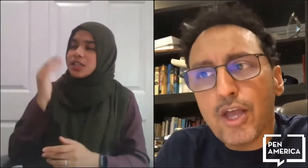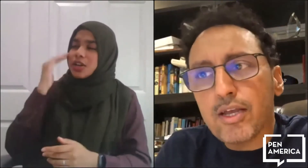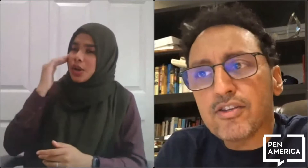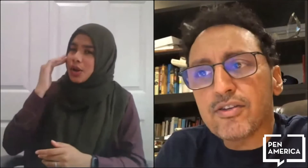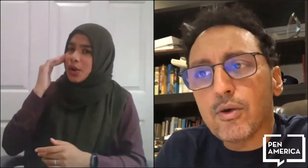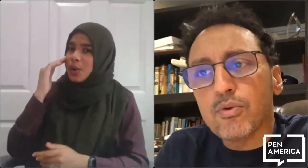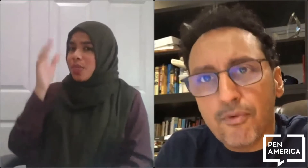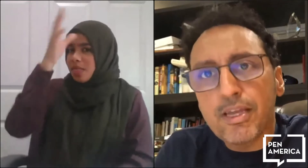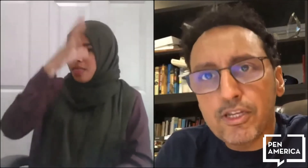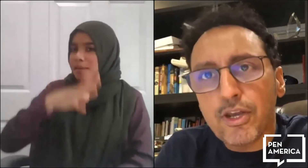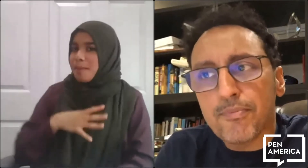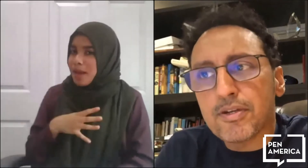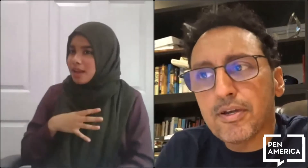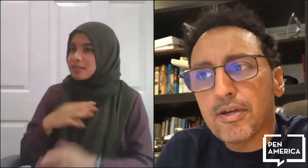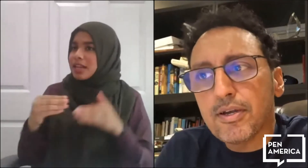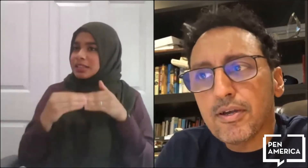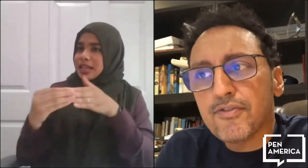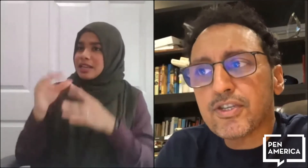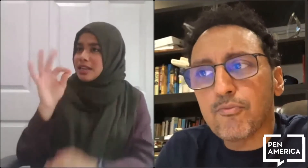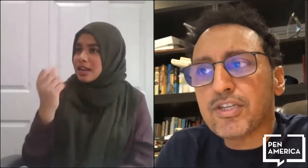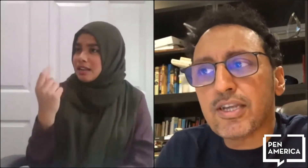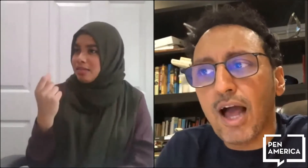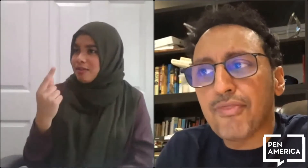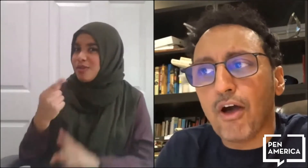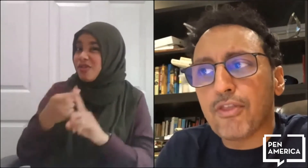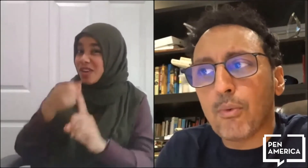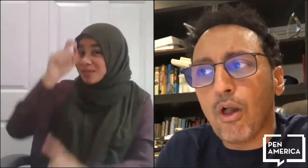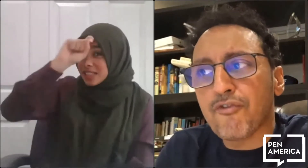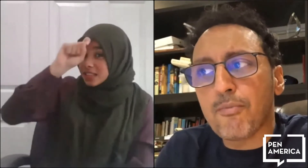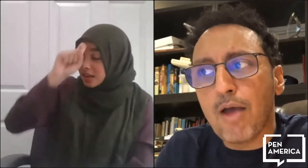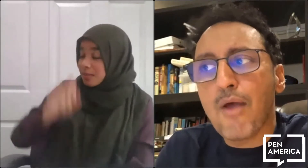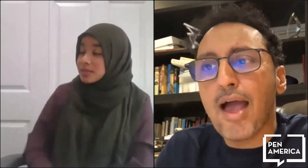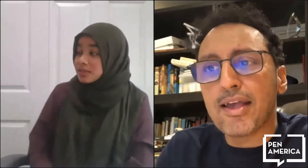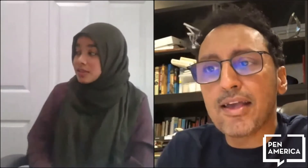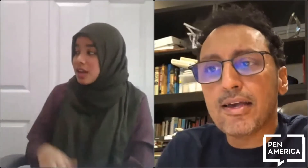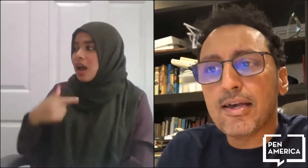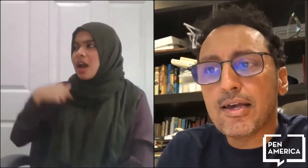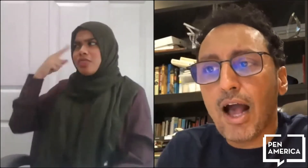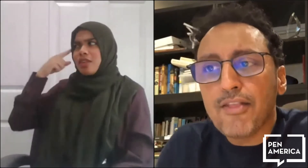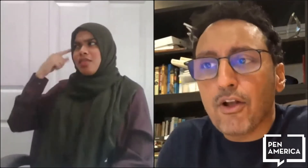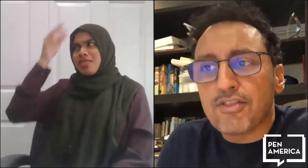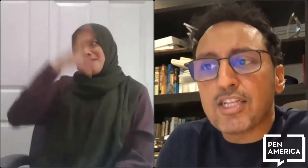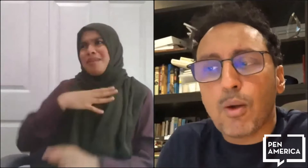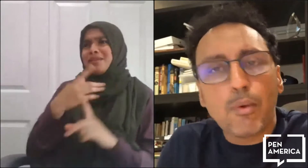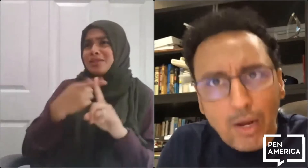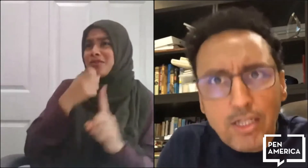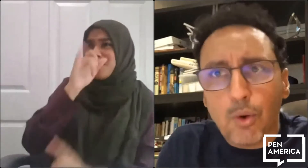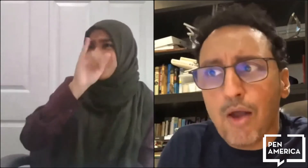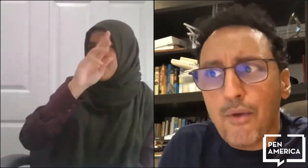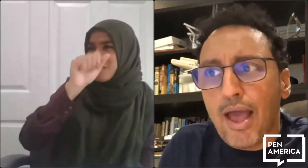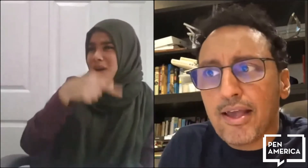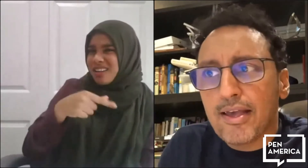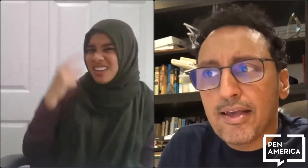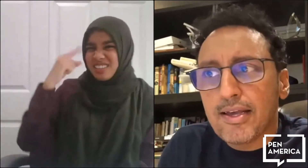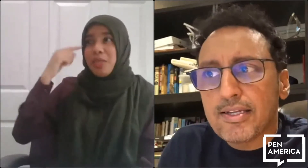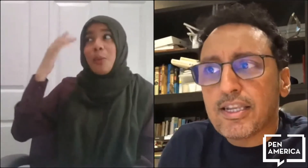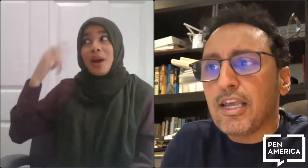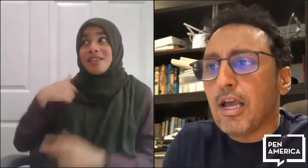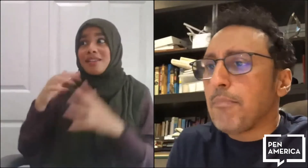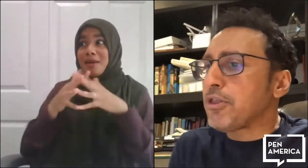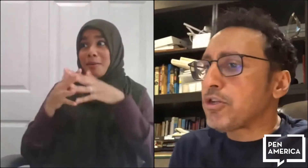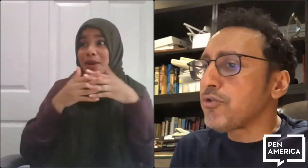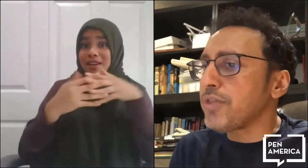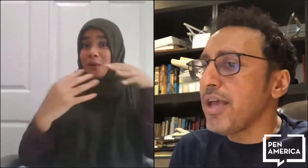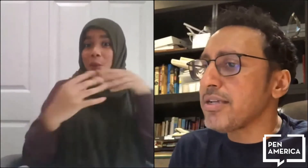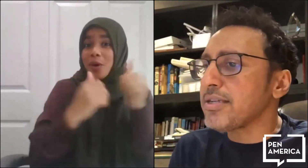of hijackers was from Egypt. For some reason, I thought they were all from Iraq. I thought that's why we went to Iraq.